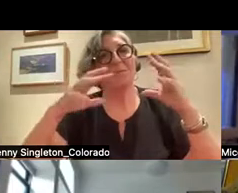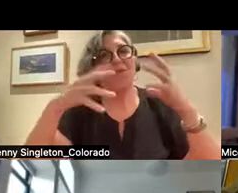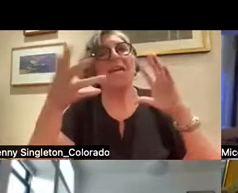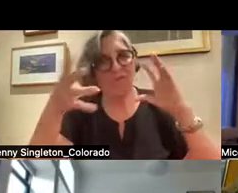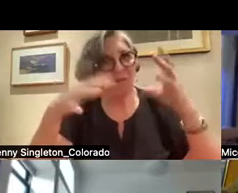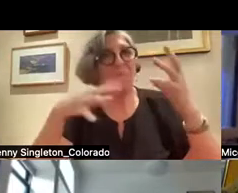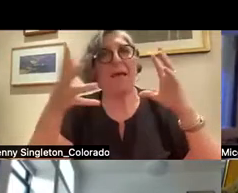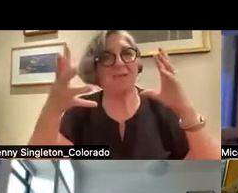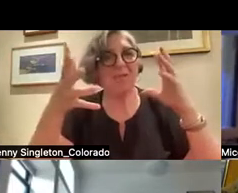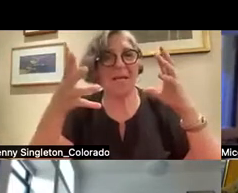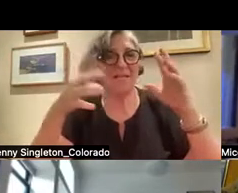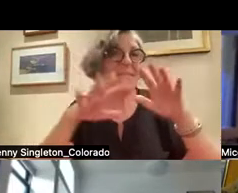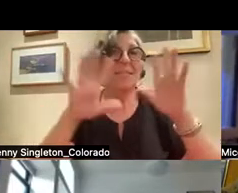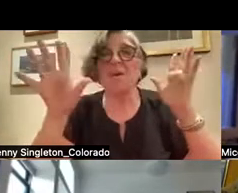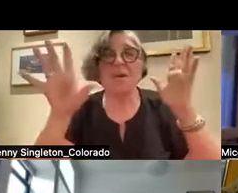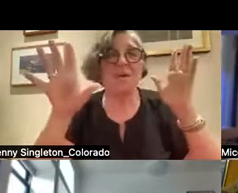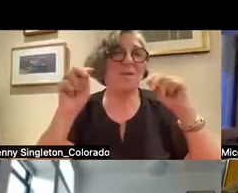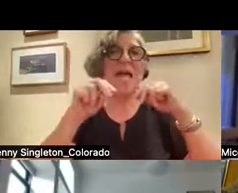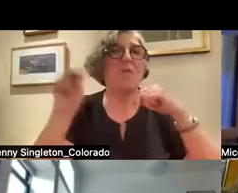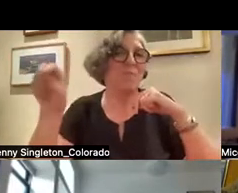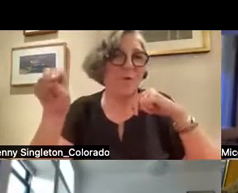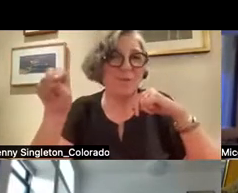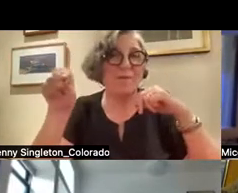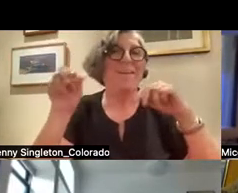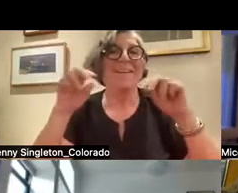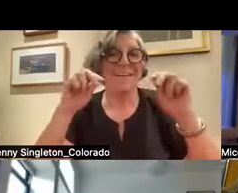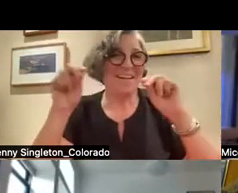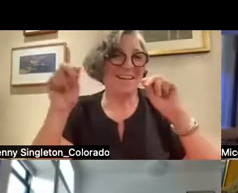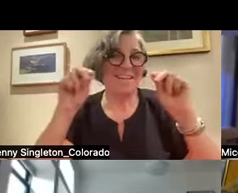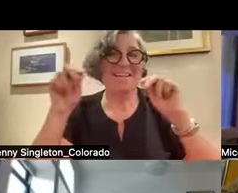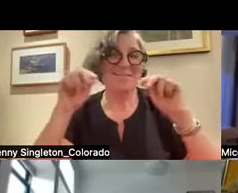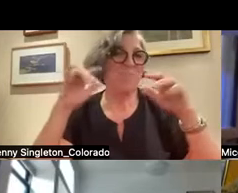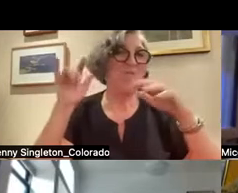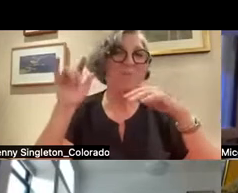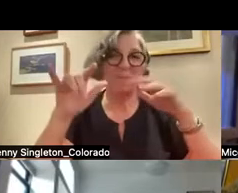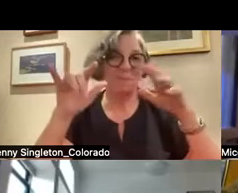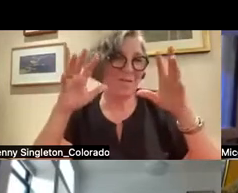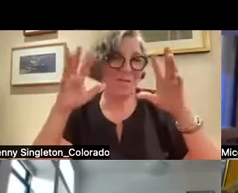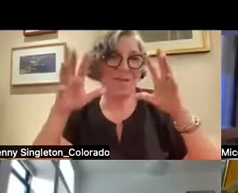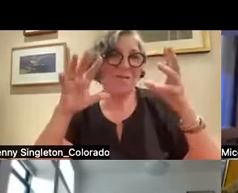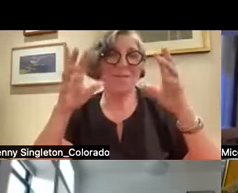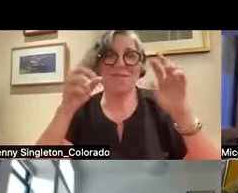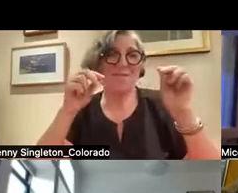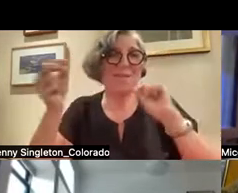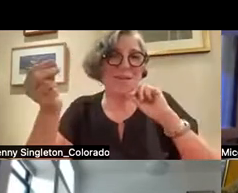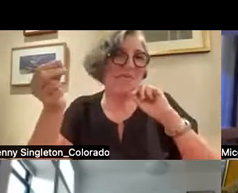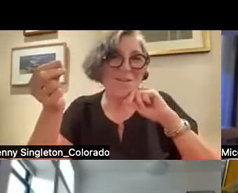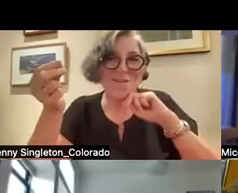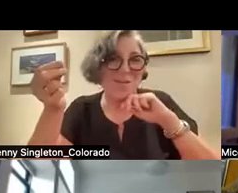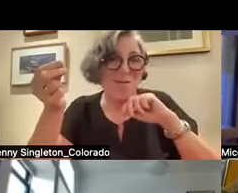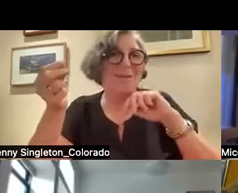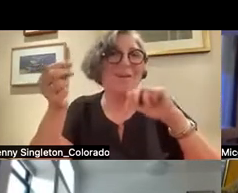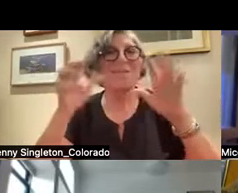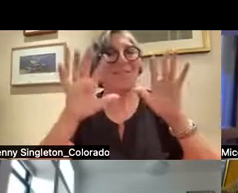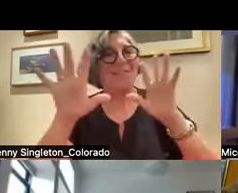to change the grammatical status. I didn't talk about noun verb. There's a movement pattern that you can do a